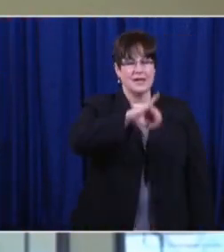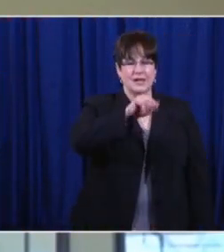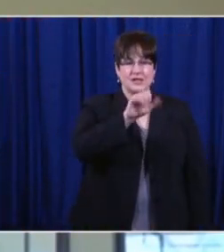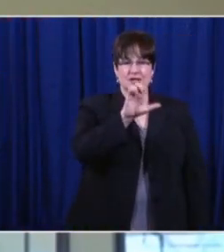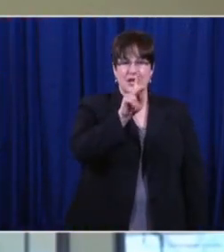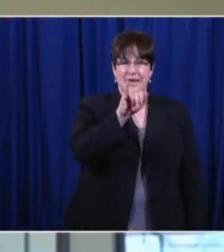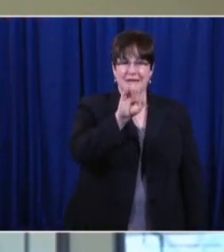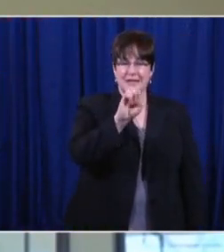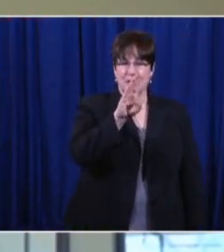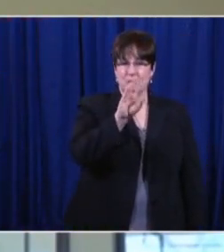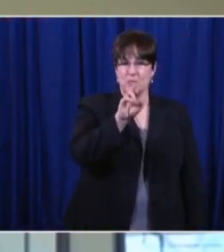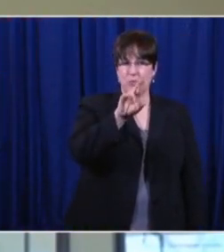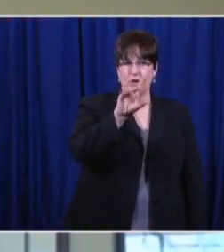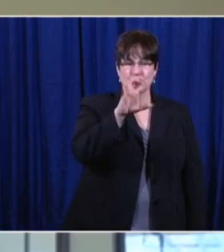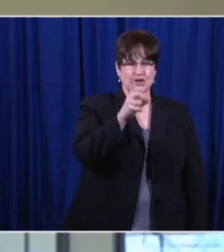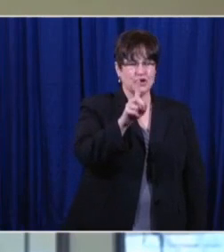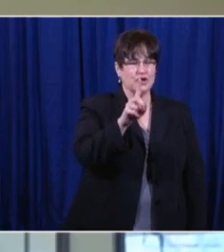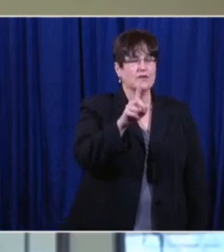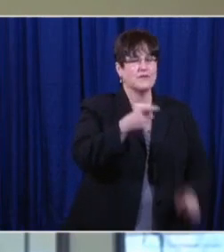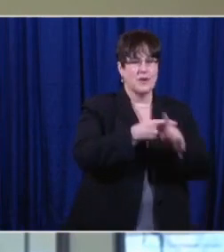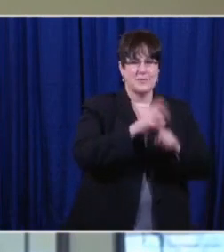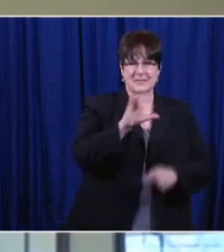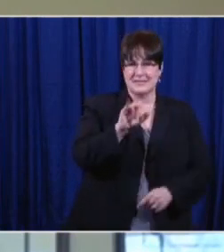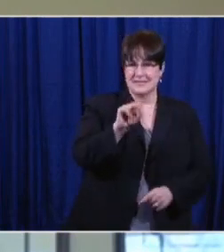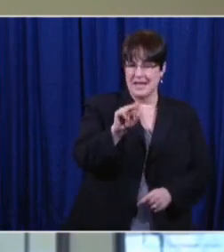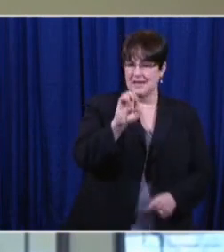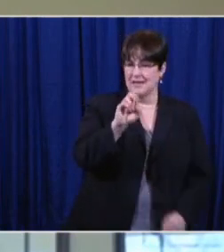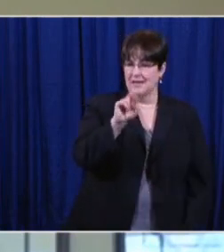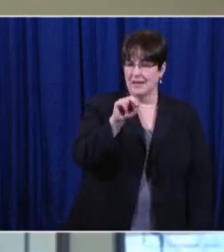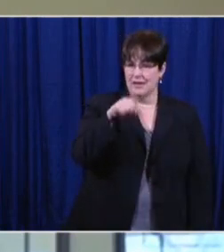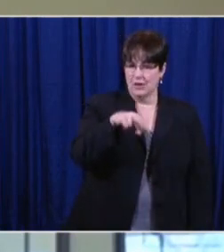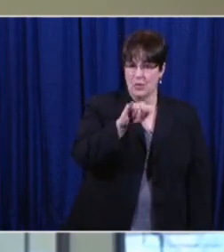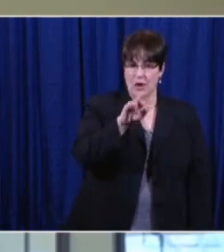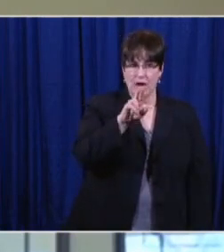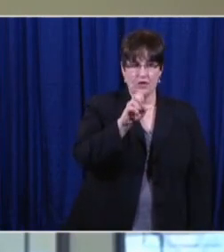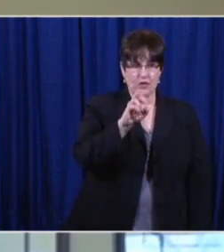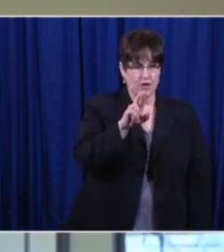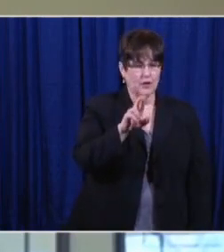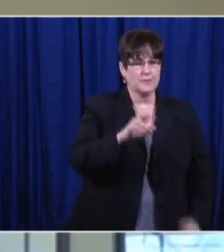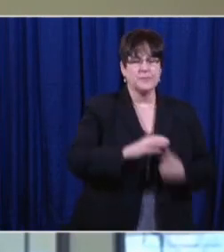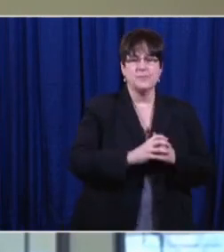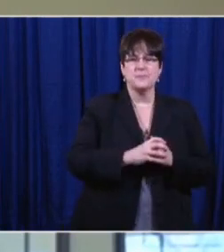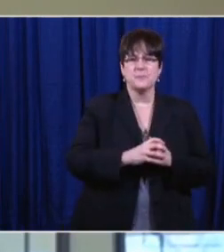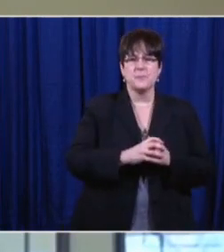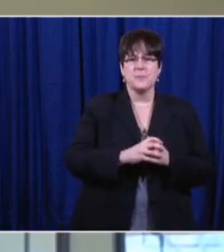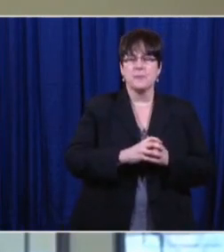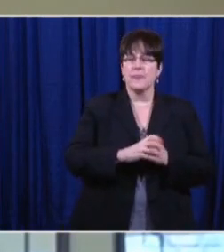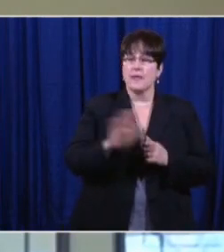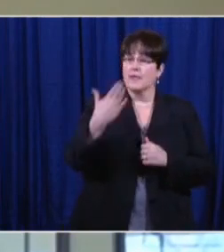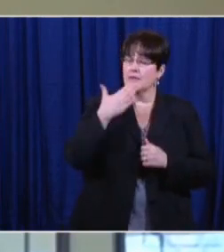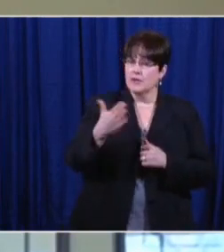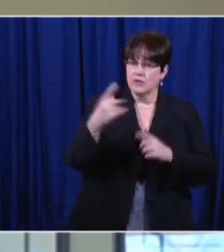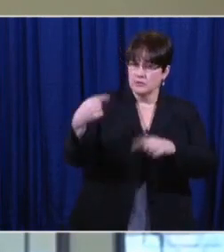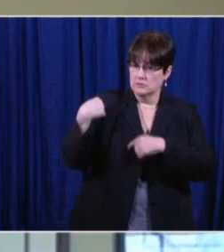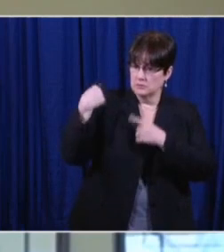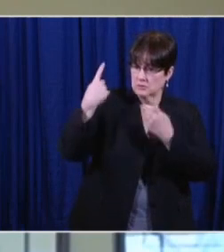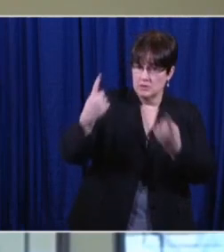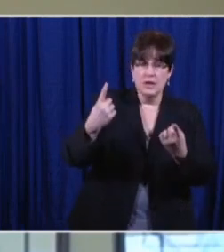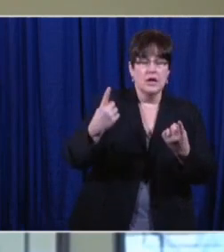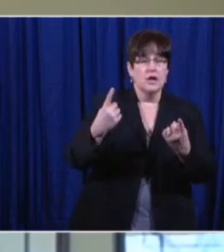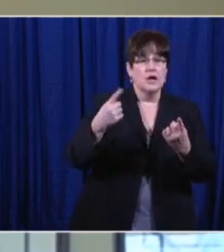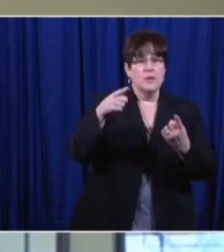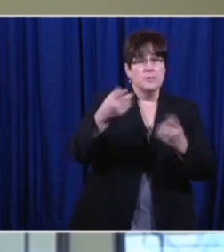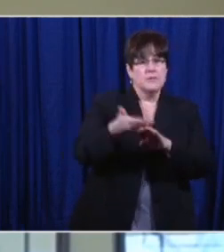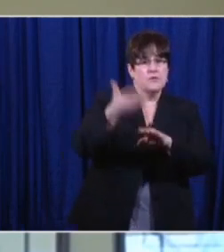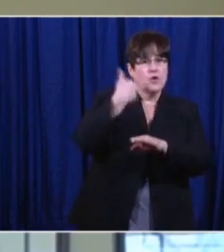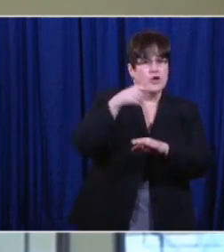time today. The experts have said all along that the key to stopping the spread is testing and